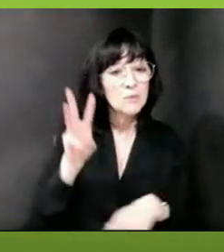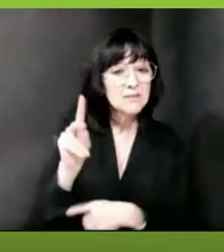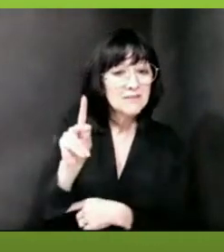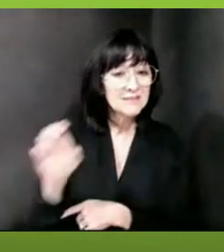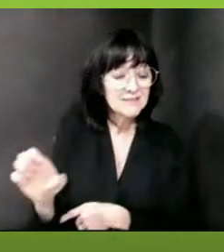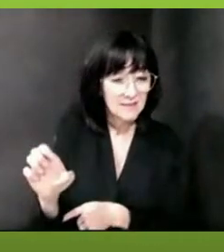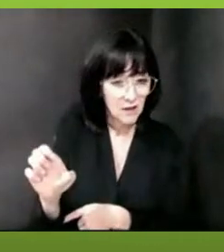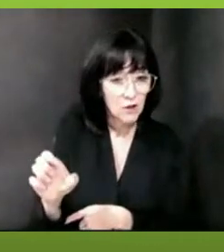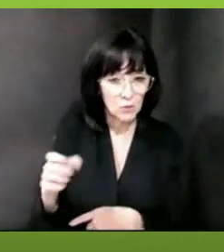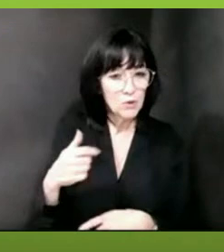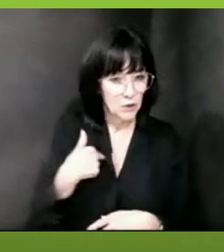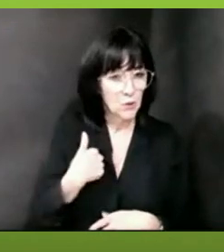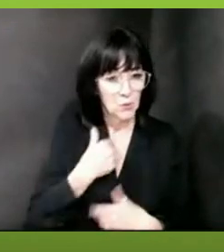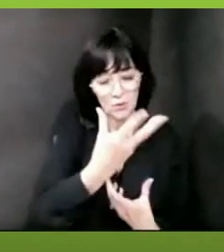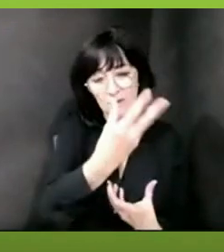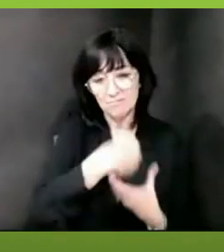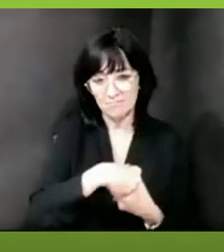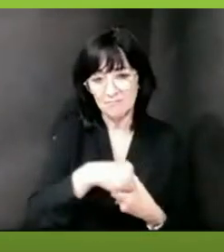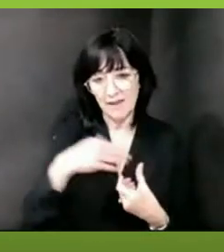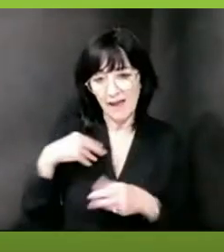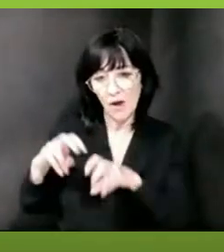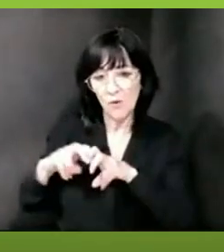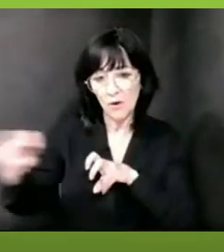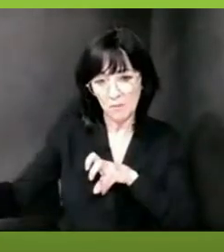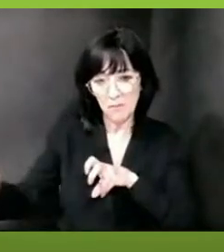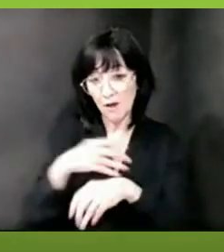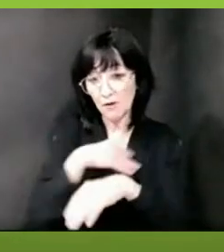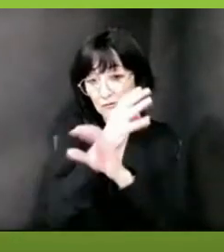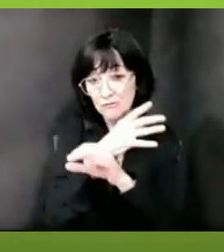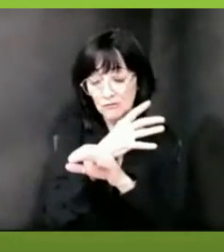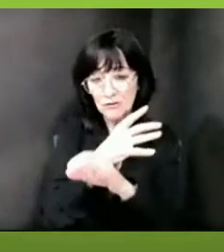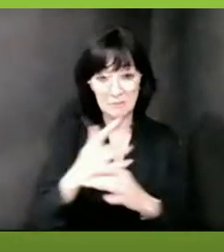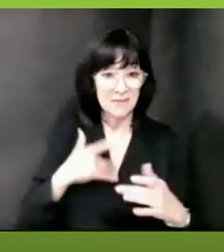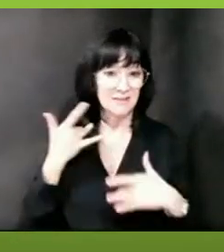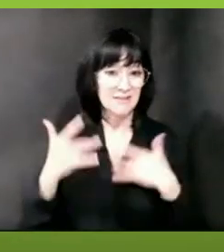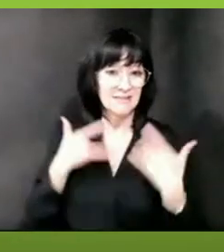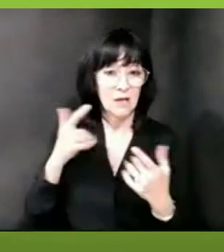over Zoom, but it will be amazing to actually meet the different kids who are there.